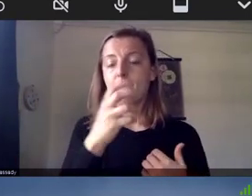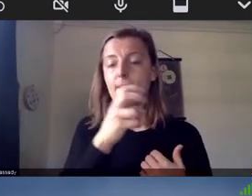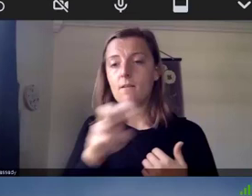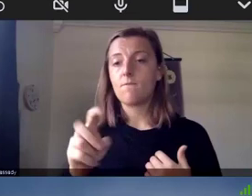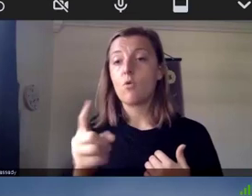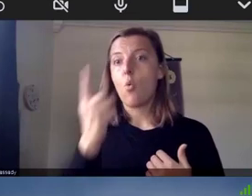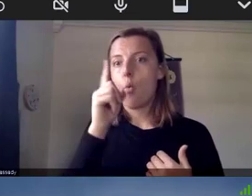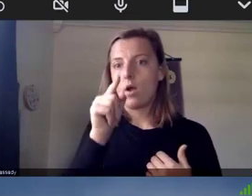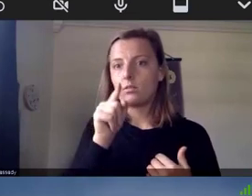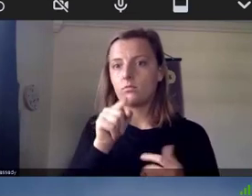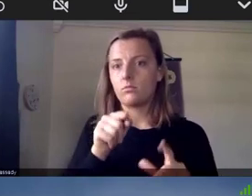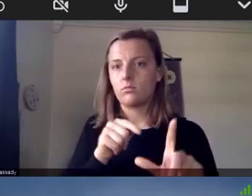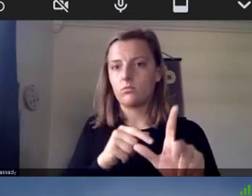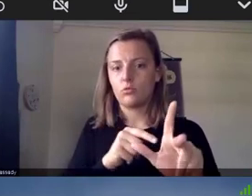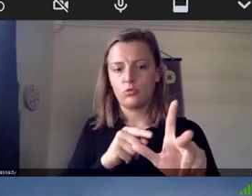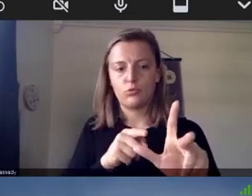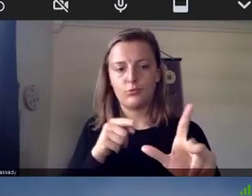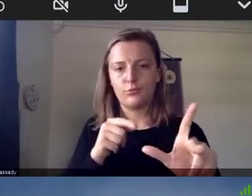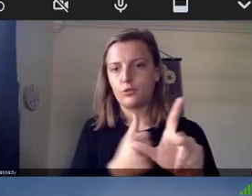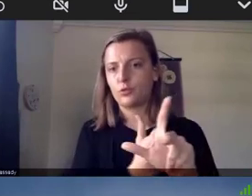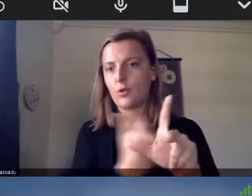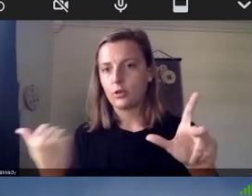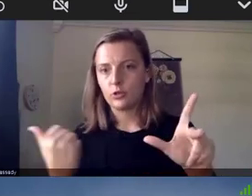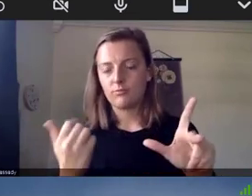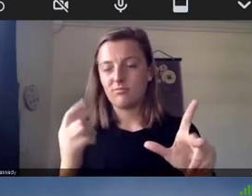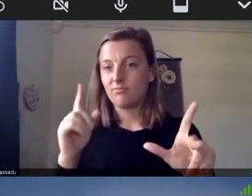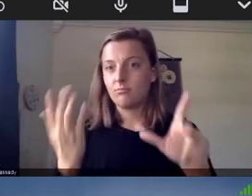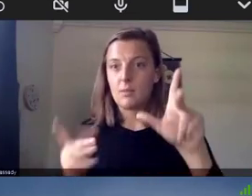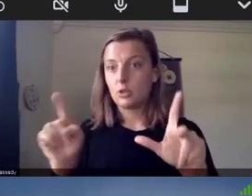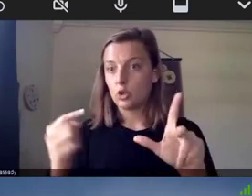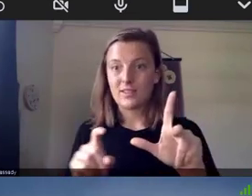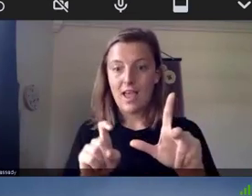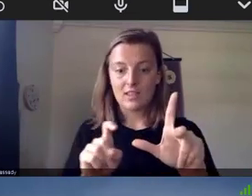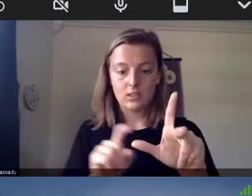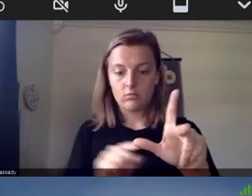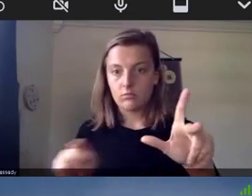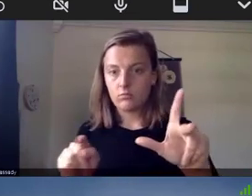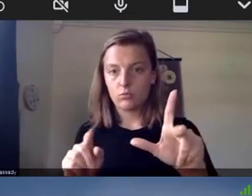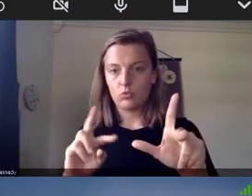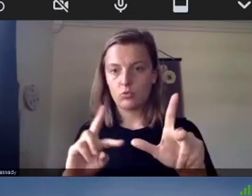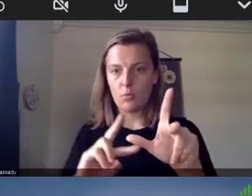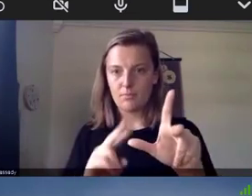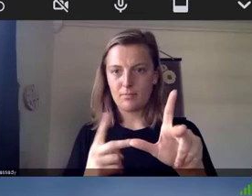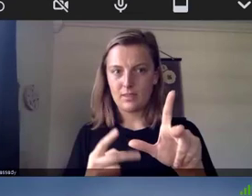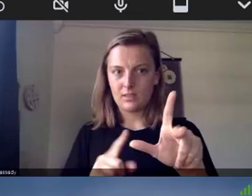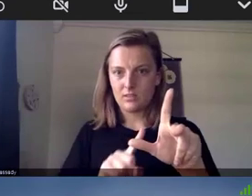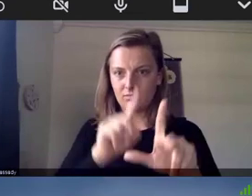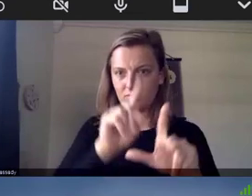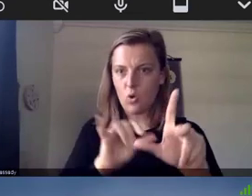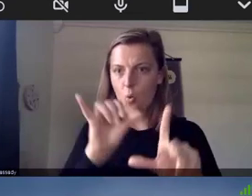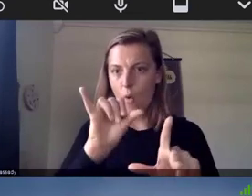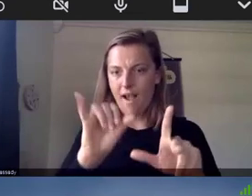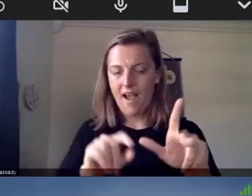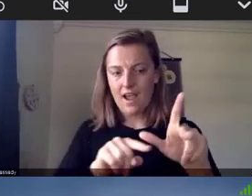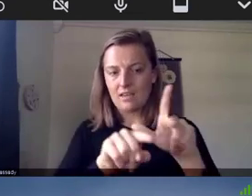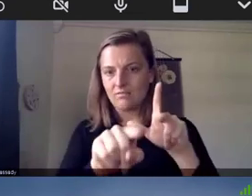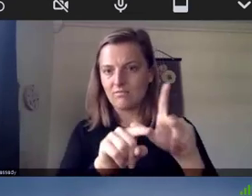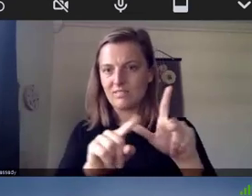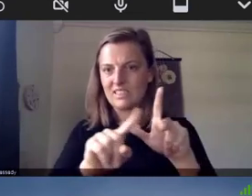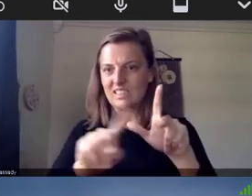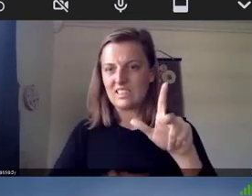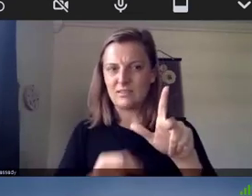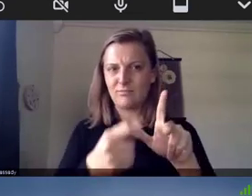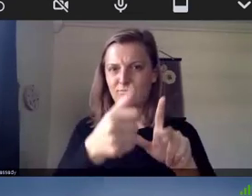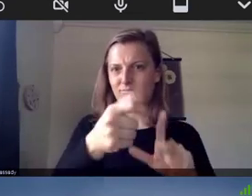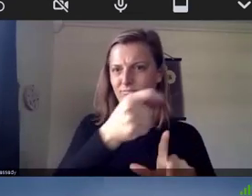Y term and the Z term would go away. Right, so there's ways to simplify this. So here we could start with the general equation. If